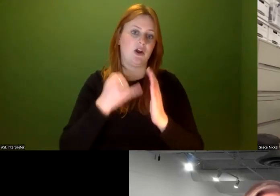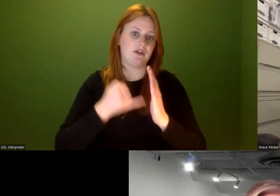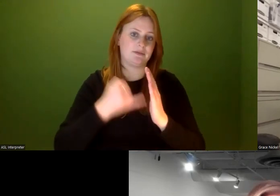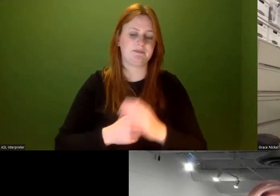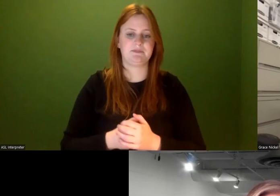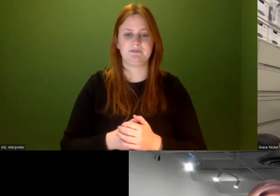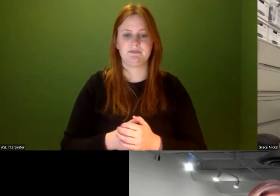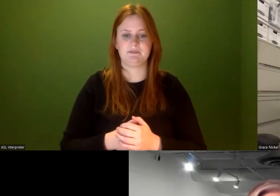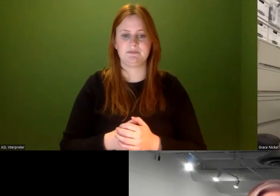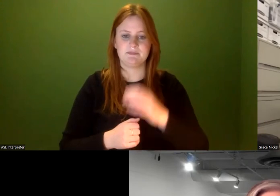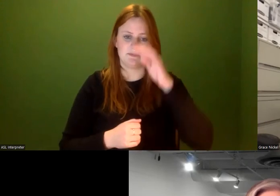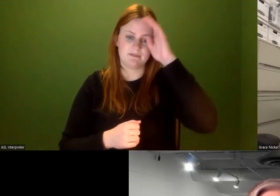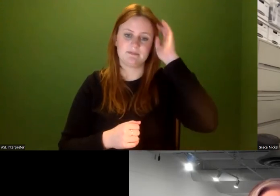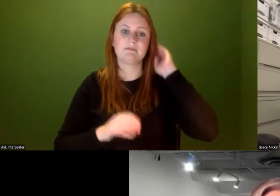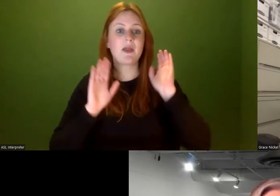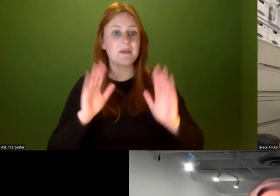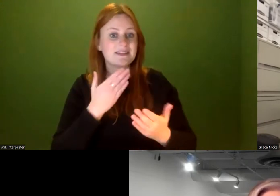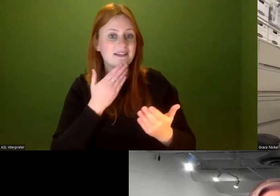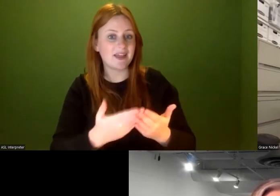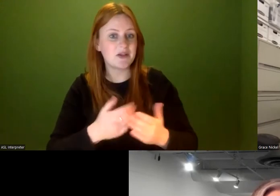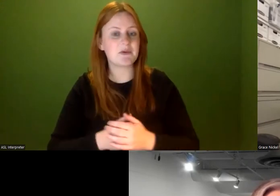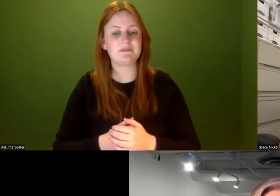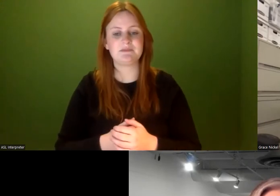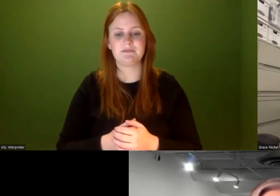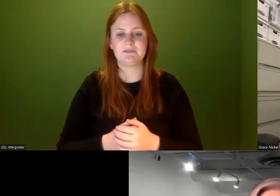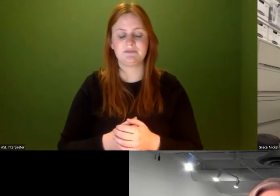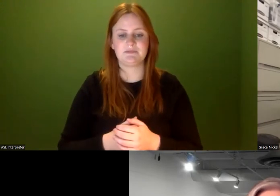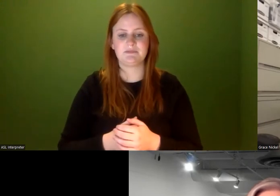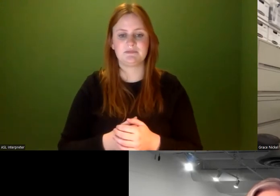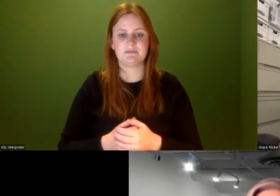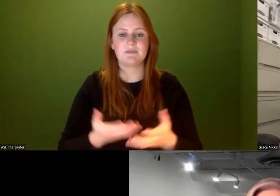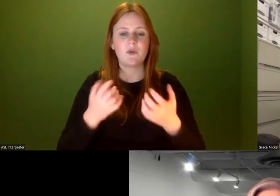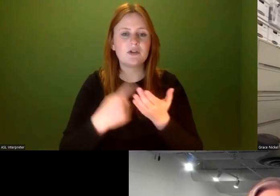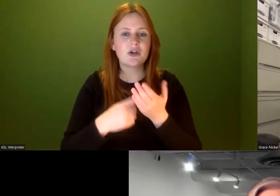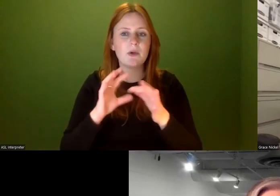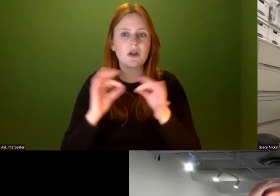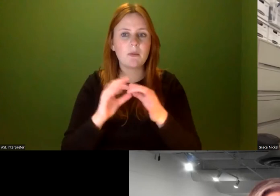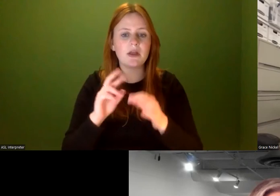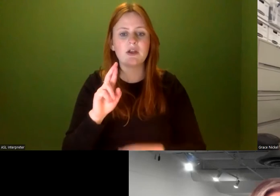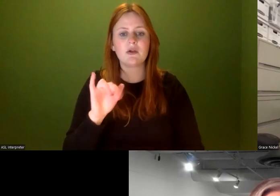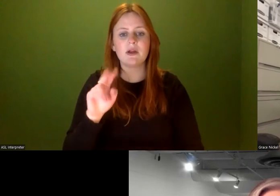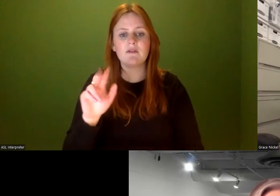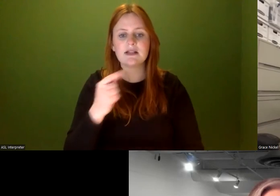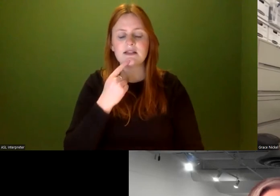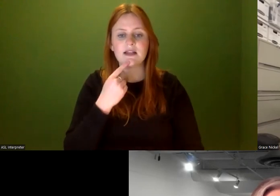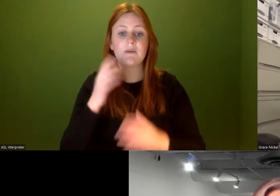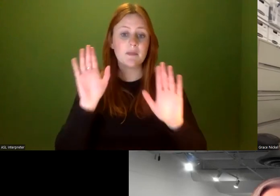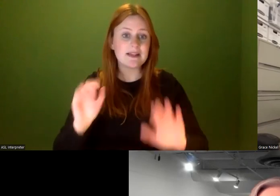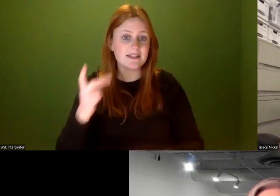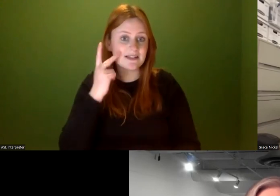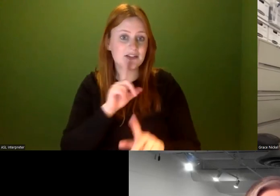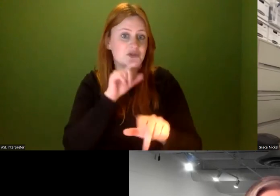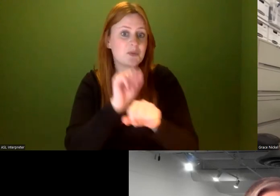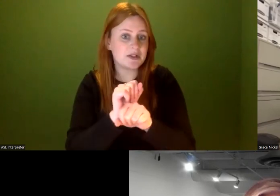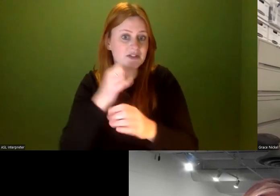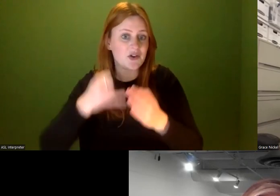Great, thank you. I want to just touch on a comment. Reba Stone has said, it'll be great to be able to see the actual work. Your